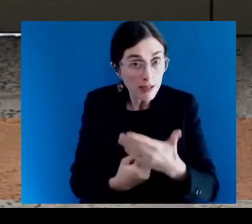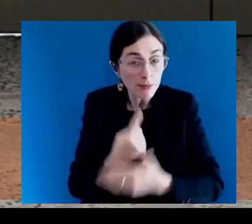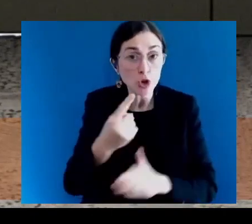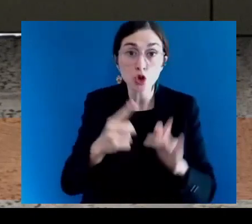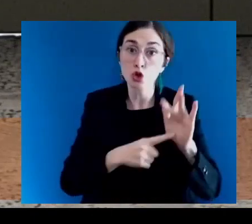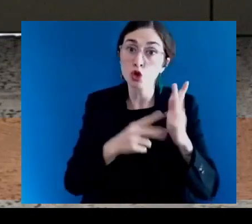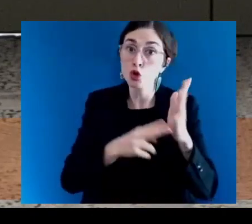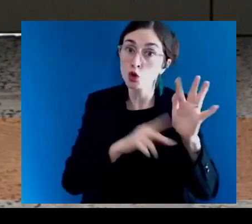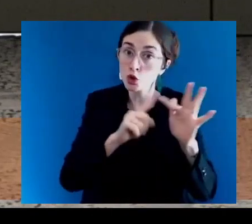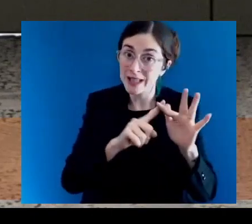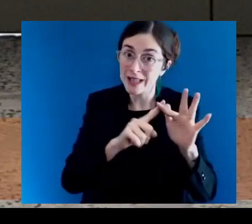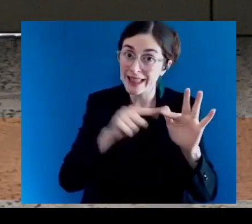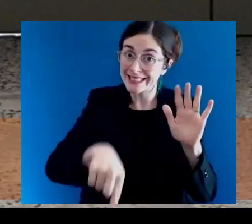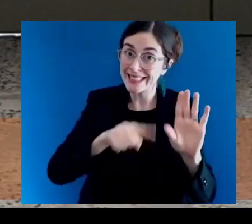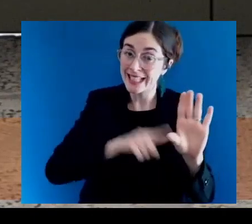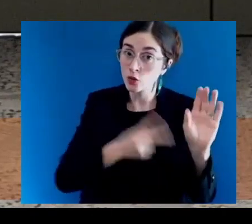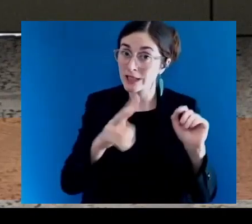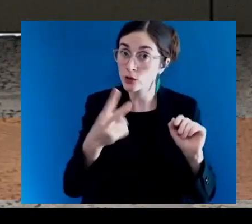correct.